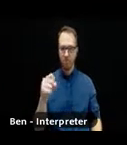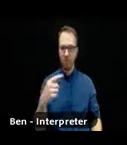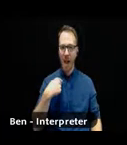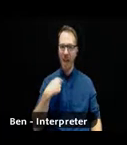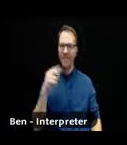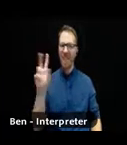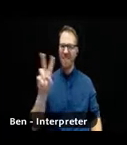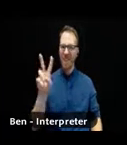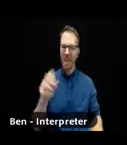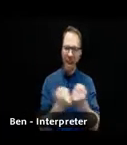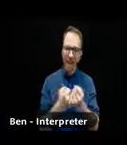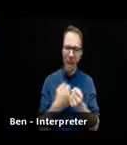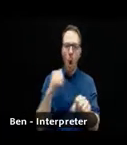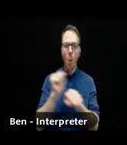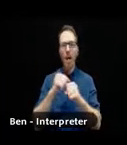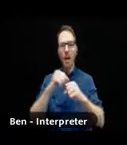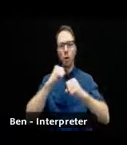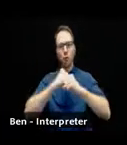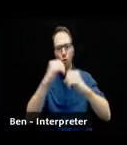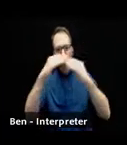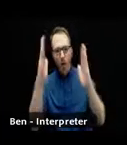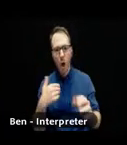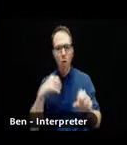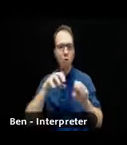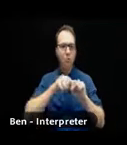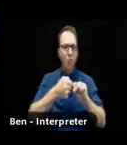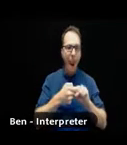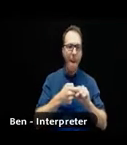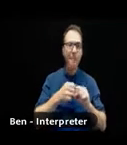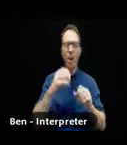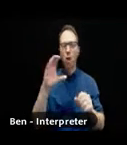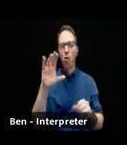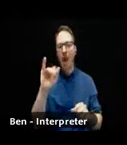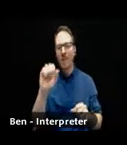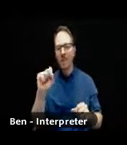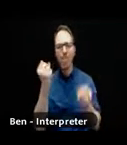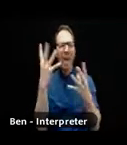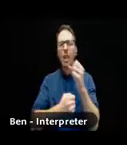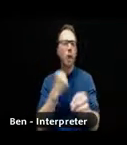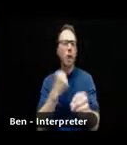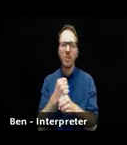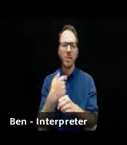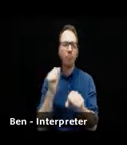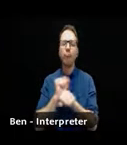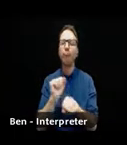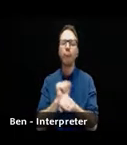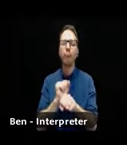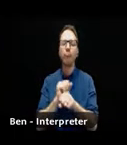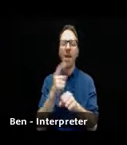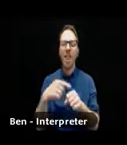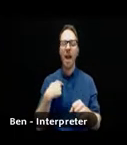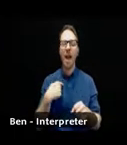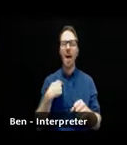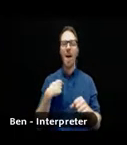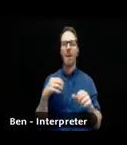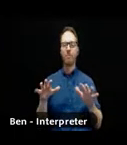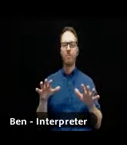advocate, and I worked in shelters, and I did rape crisis. I did all of that for years, and then I was